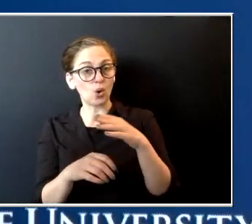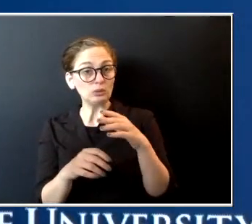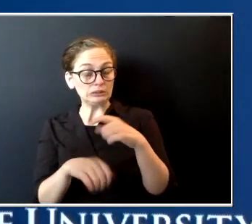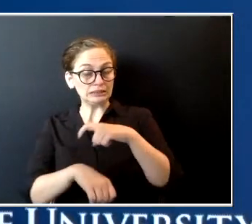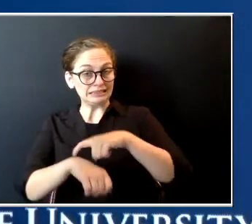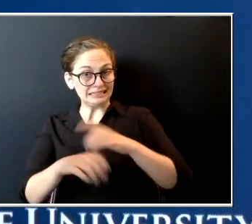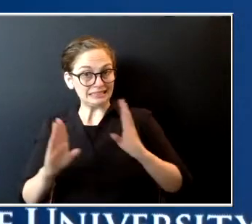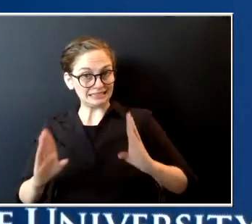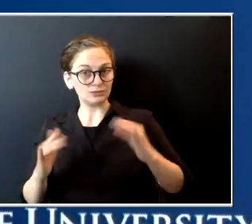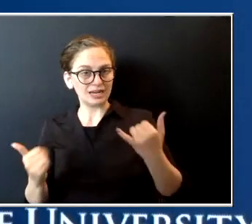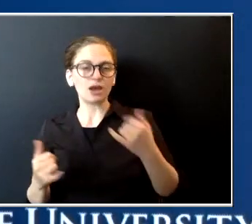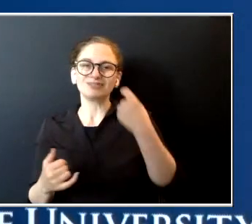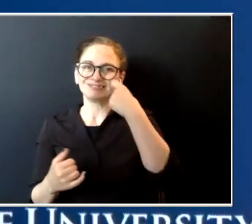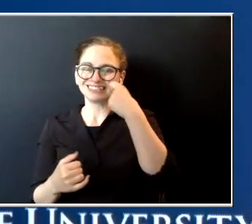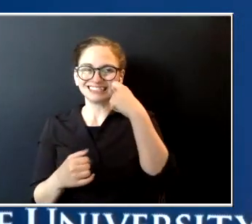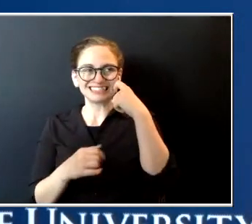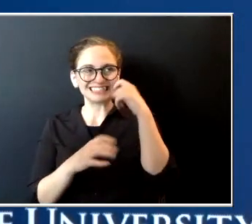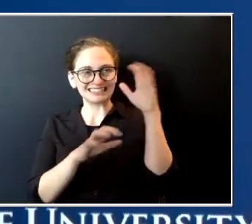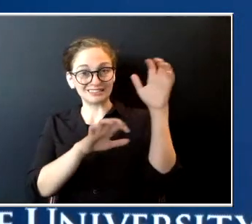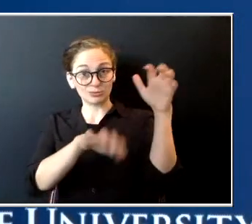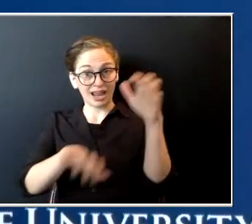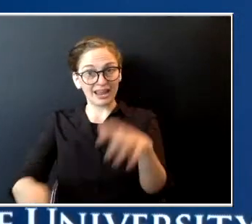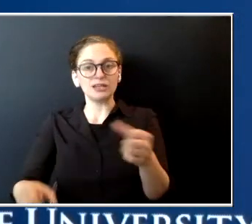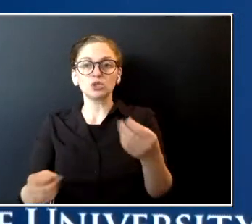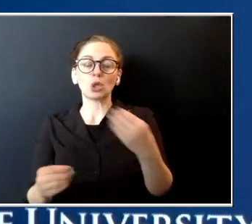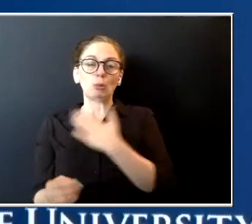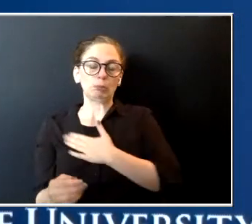reduce any amount of mosquito